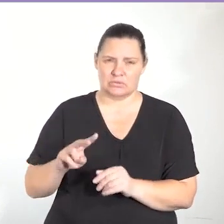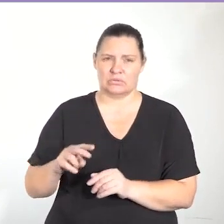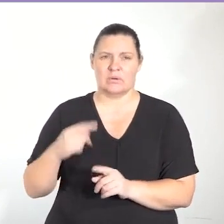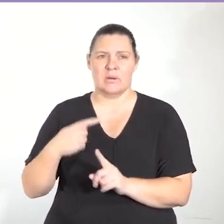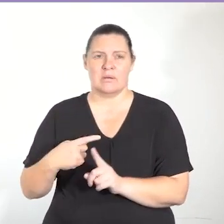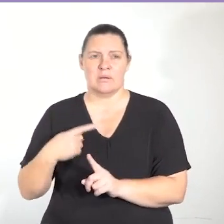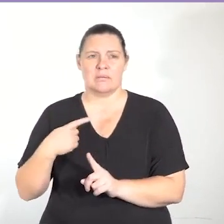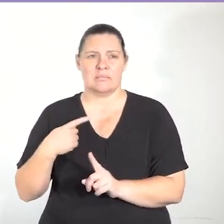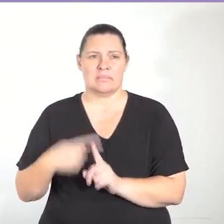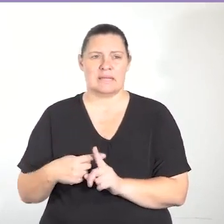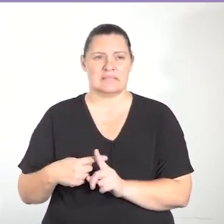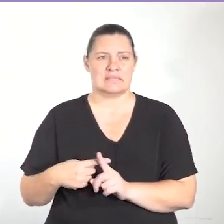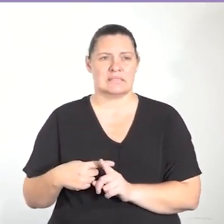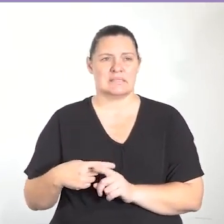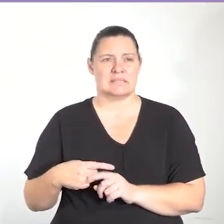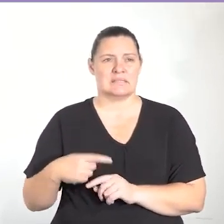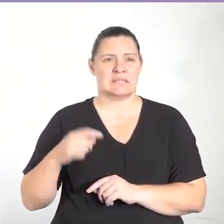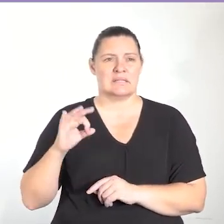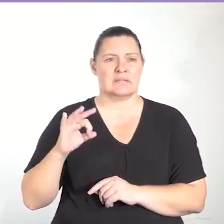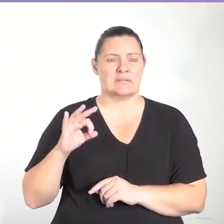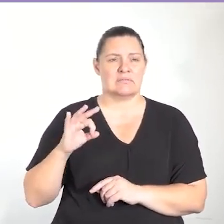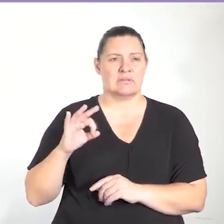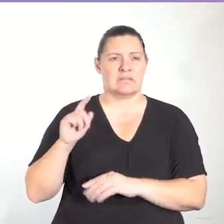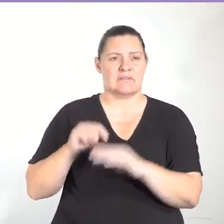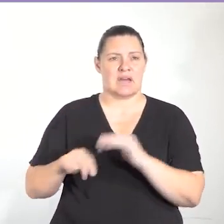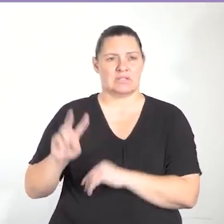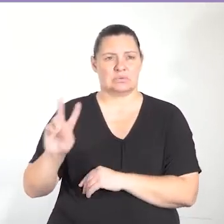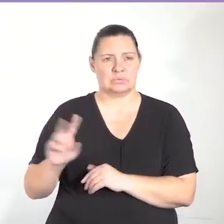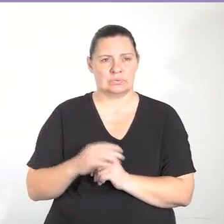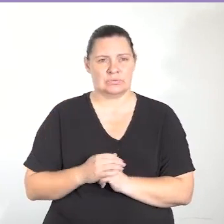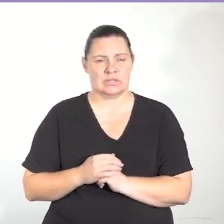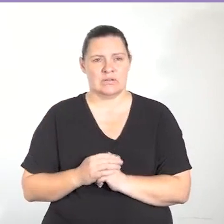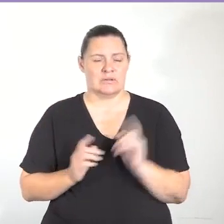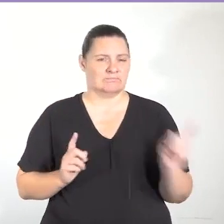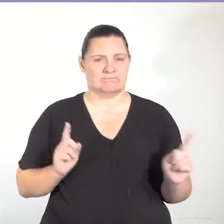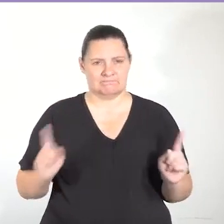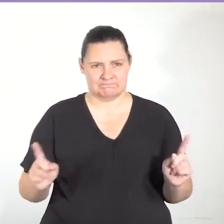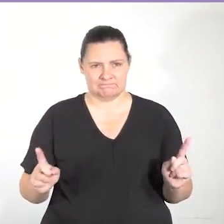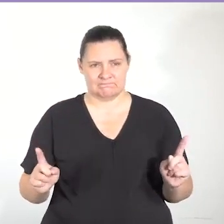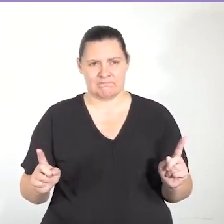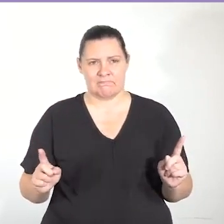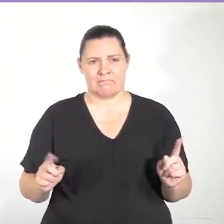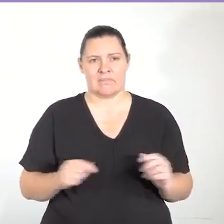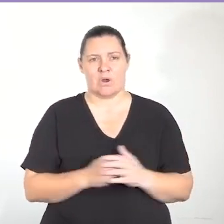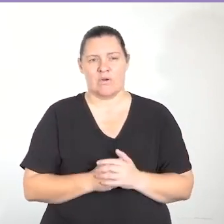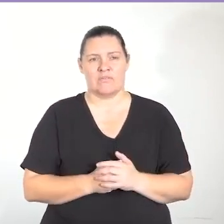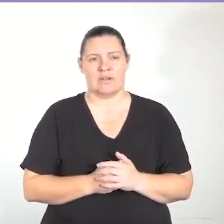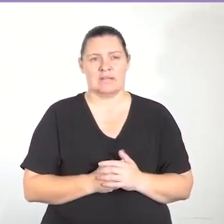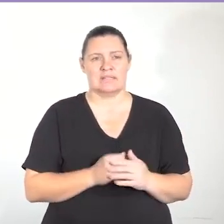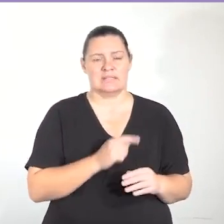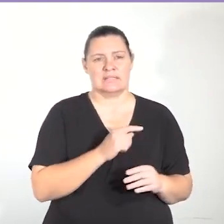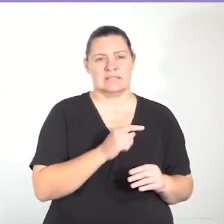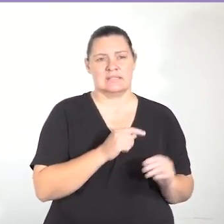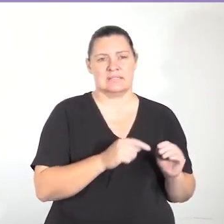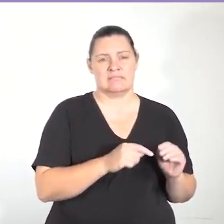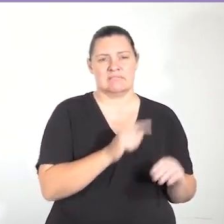4 times 2. Now remember to work on either sides of the addition or the subtraction, just to work with